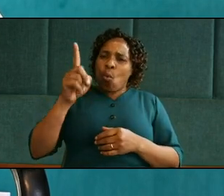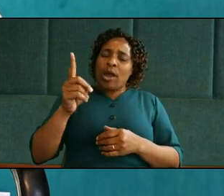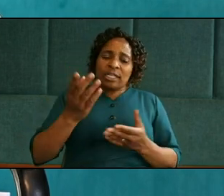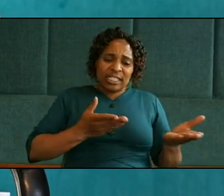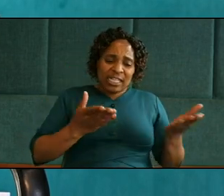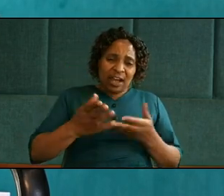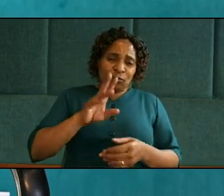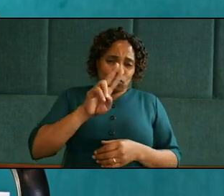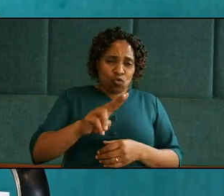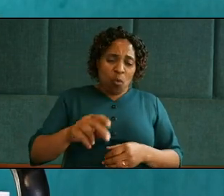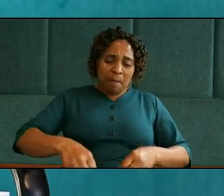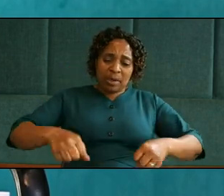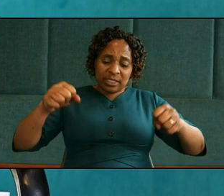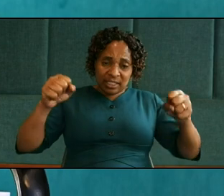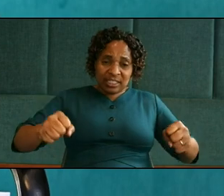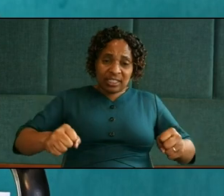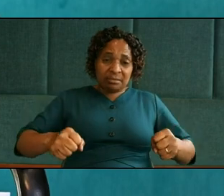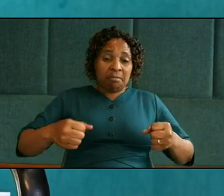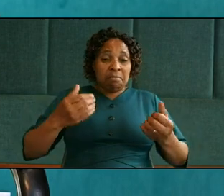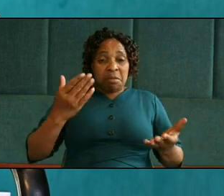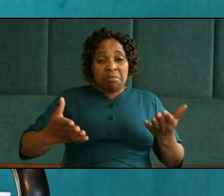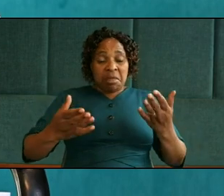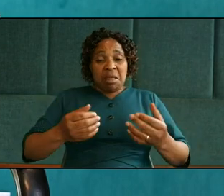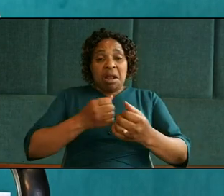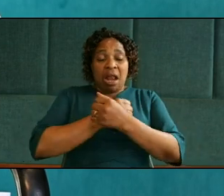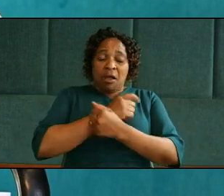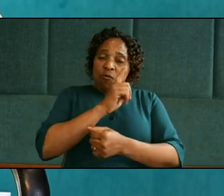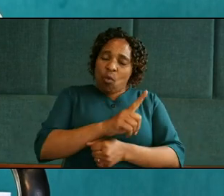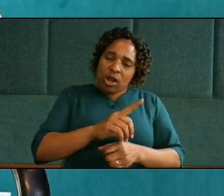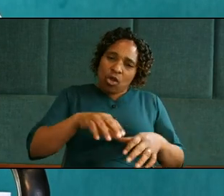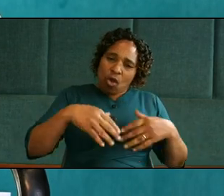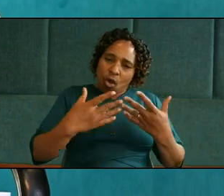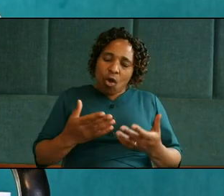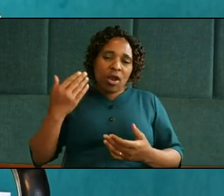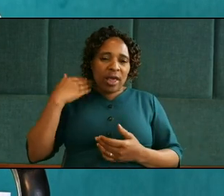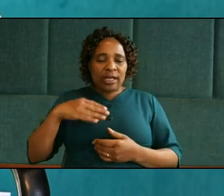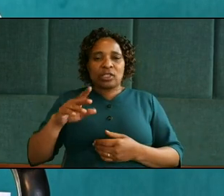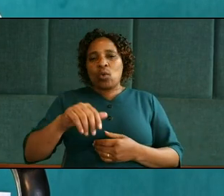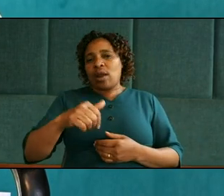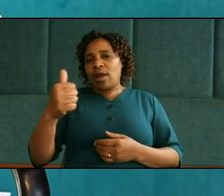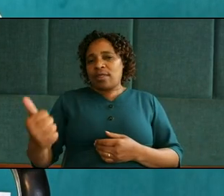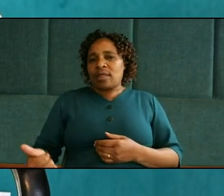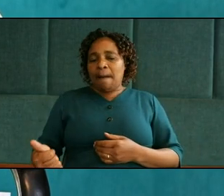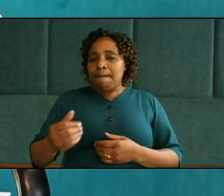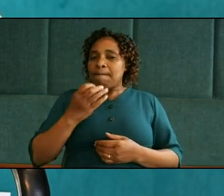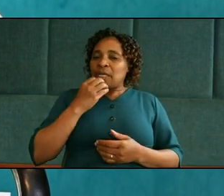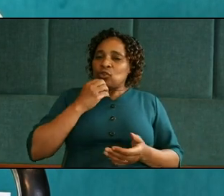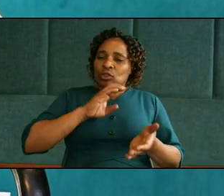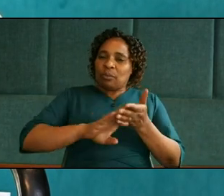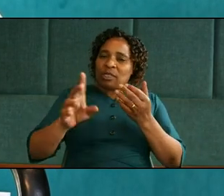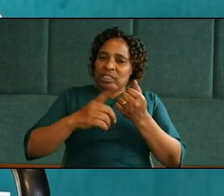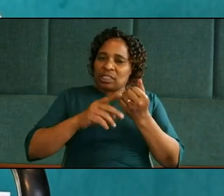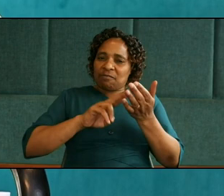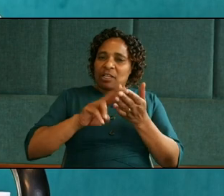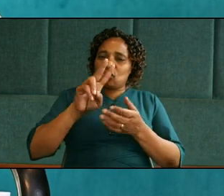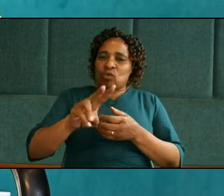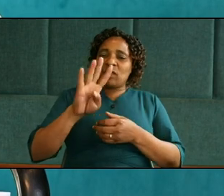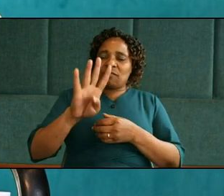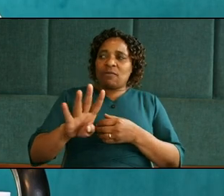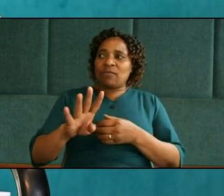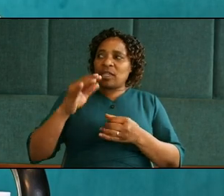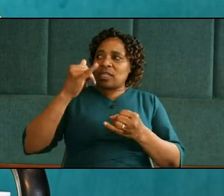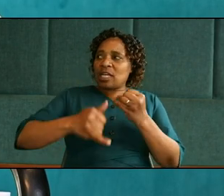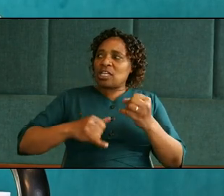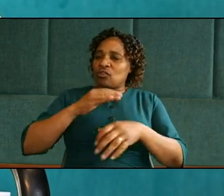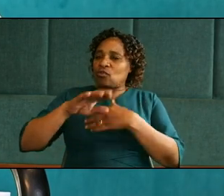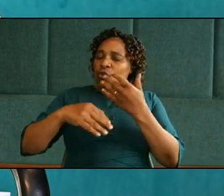two masters. It's either you love one or hate another one. You know, that's from Matthew 6:24. And so at the end of it